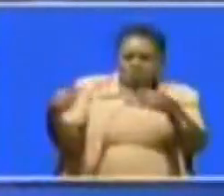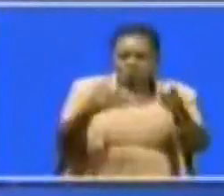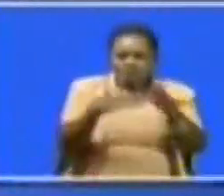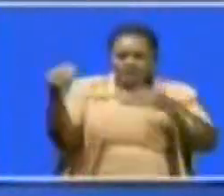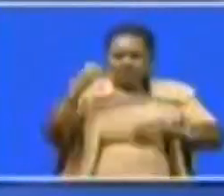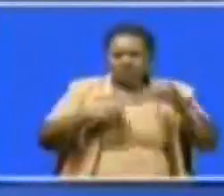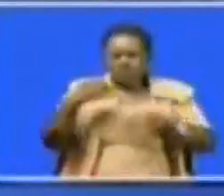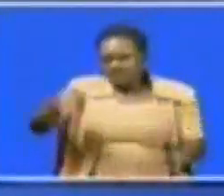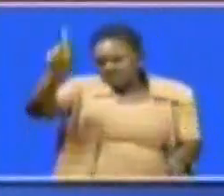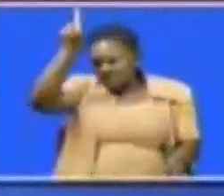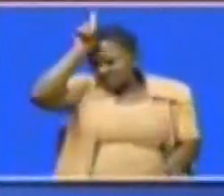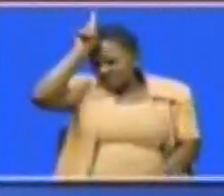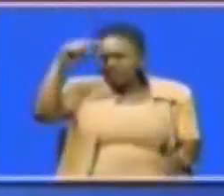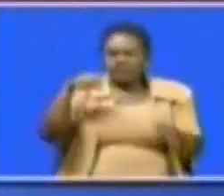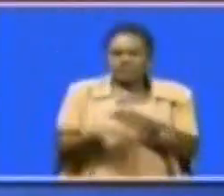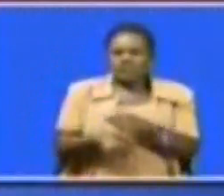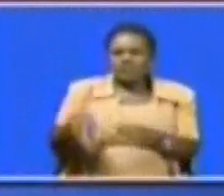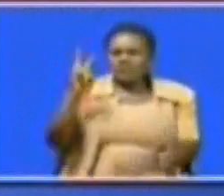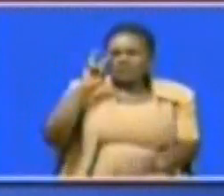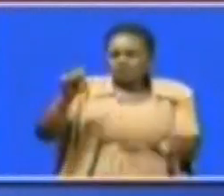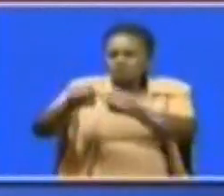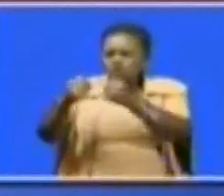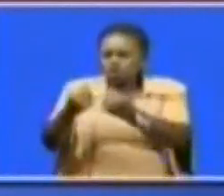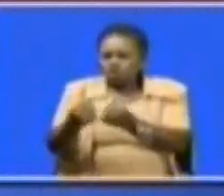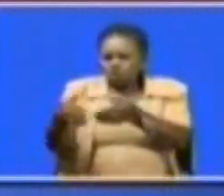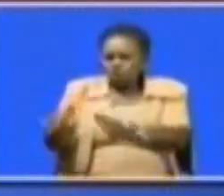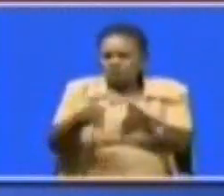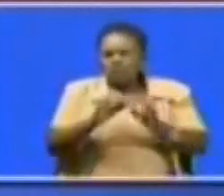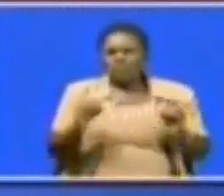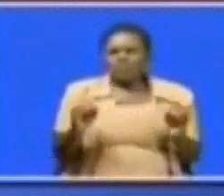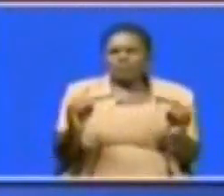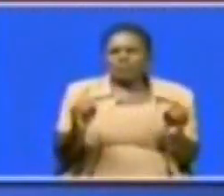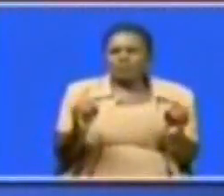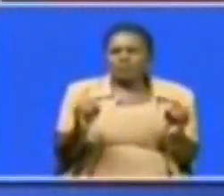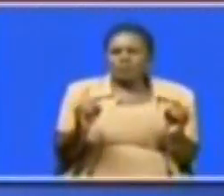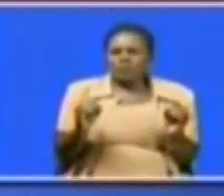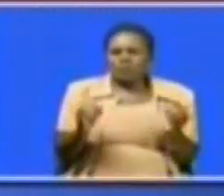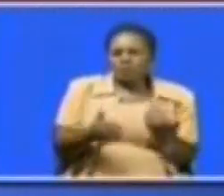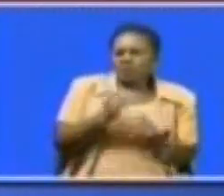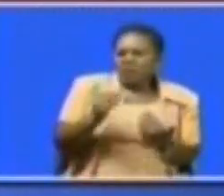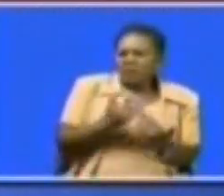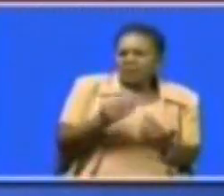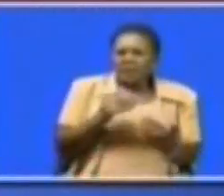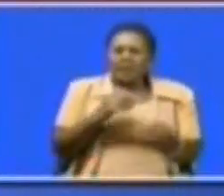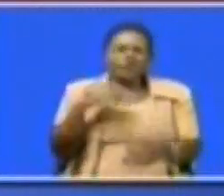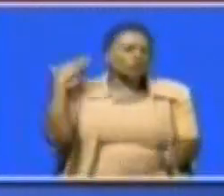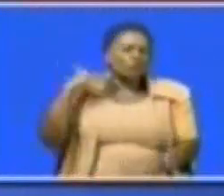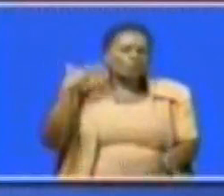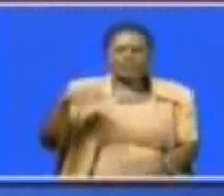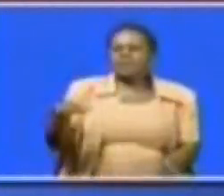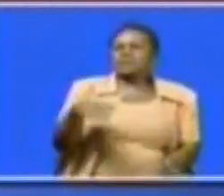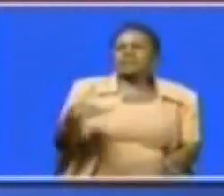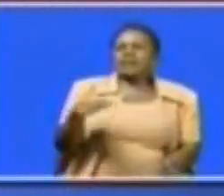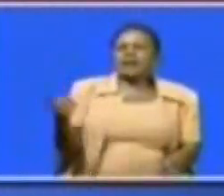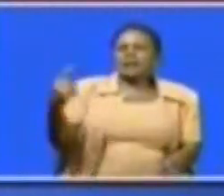dhidi ya ufisadi hadi mashinani. We don't look at social traits. Hii mtu labda mahali amelelewa ni wizi tupu. So